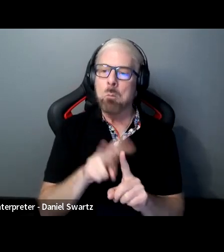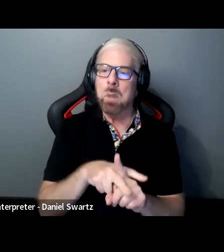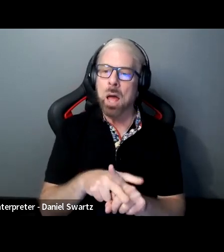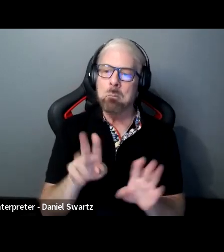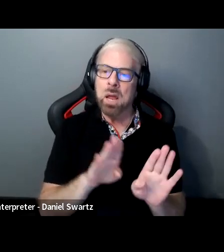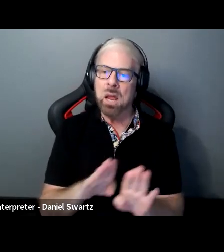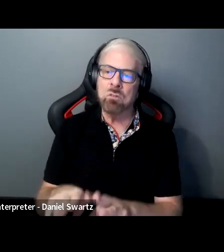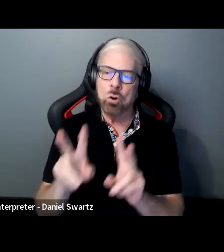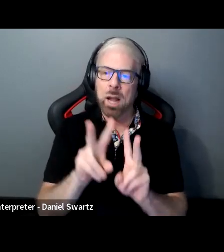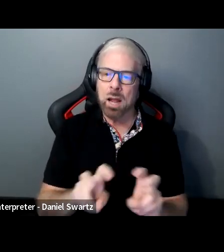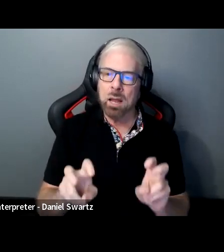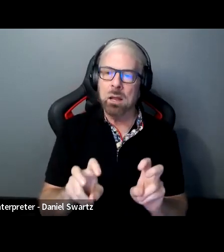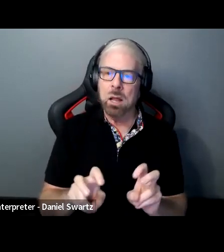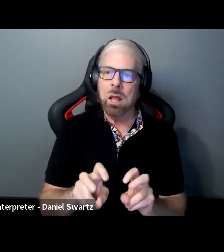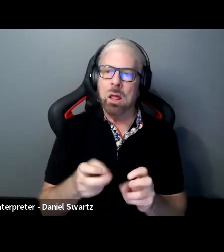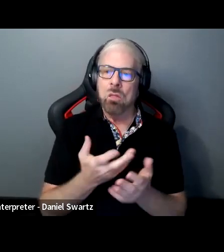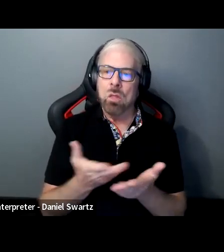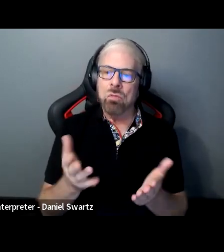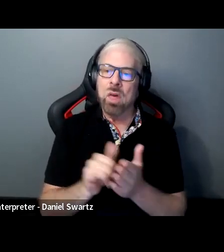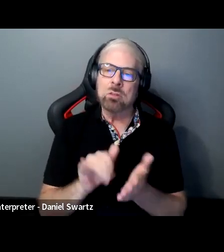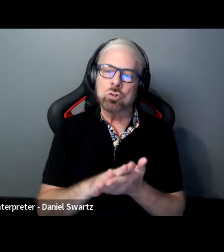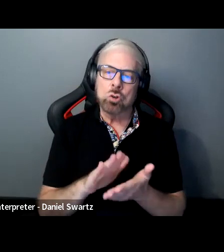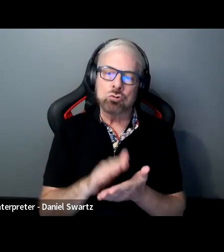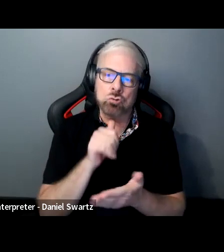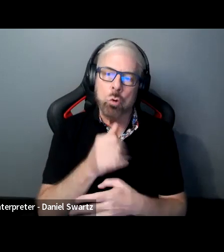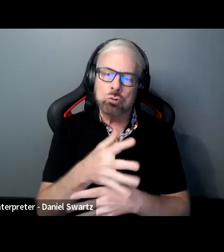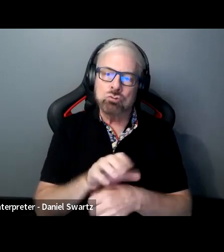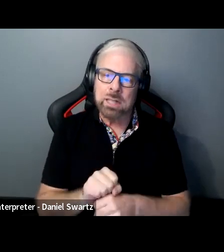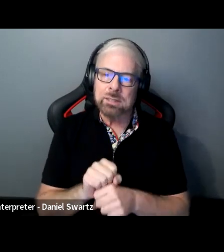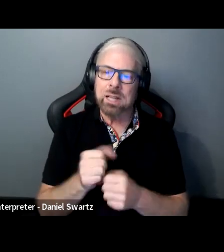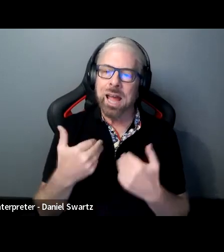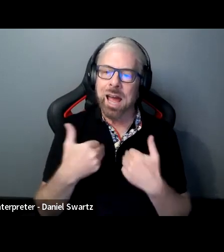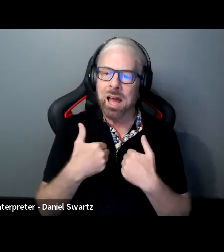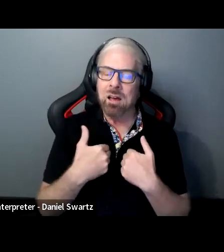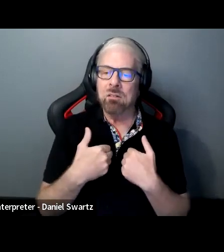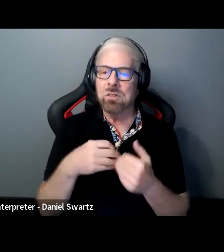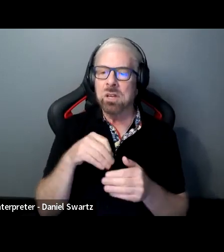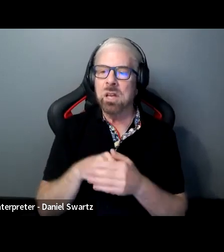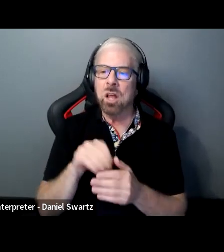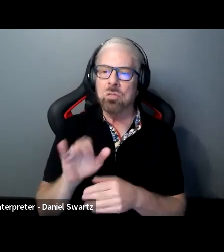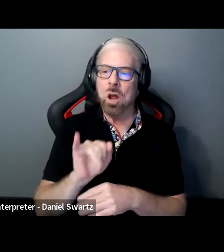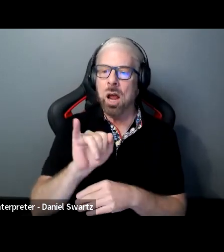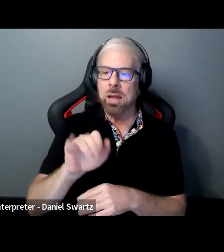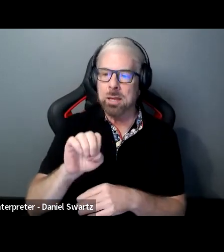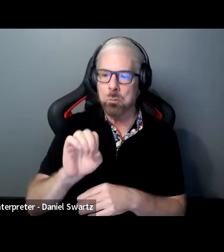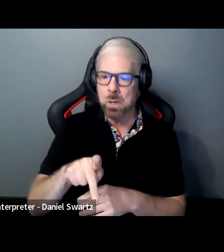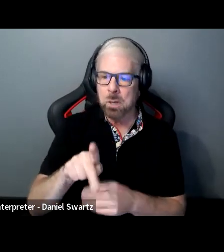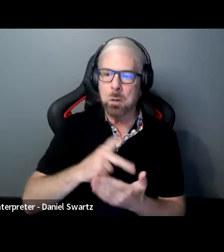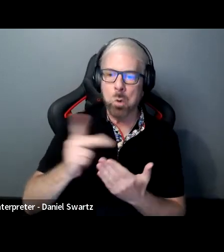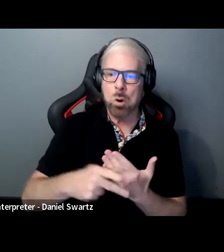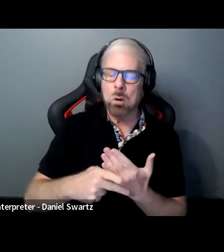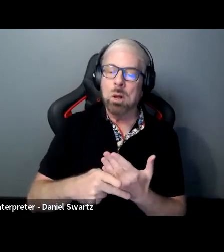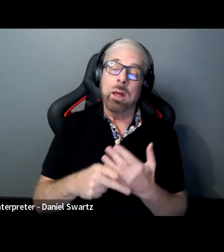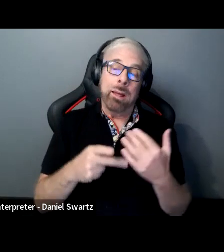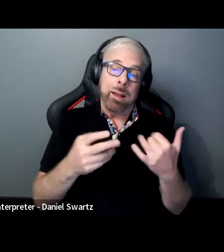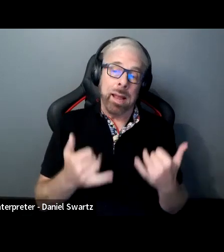analysis, the things that schools don't traditionally have within their IEP programs. Right